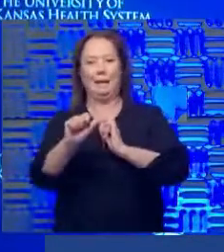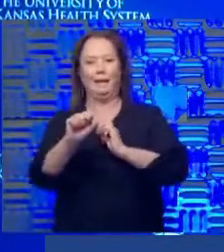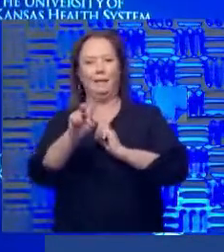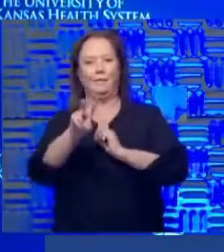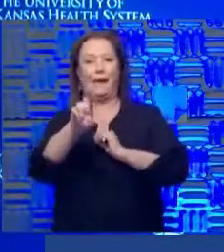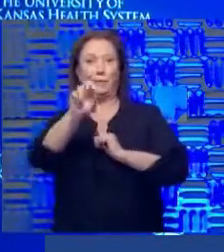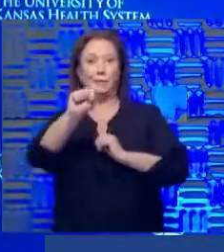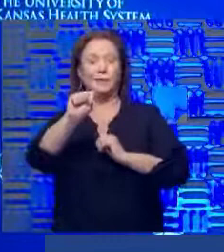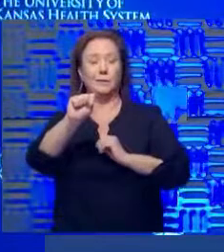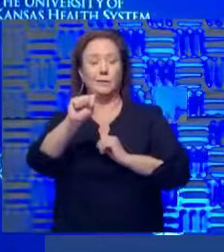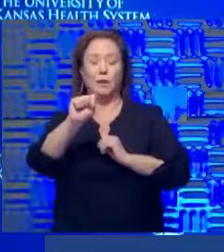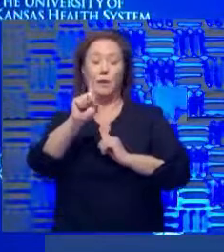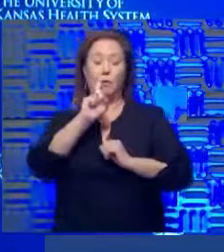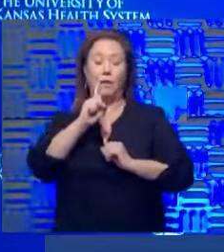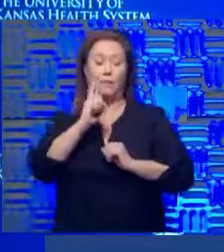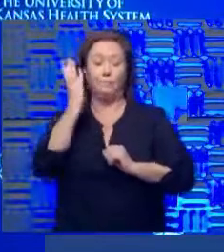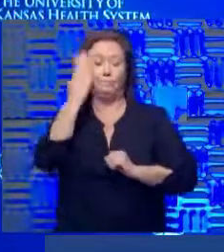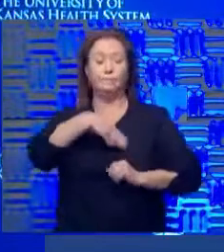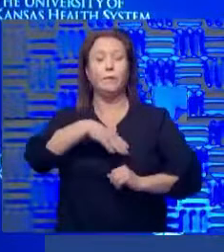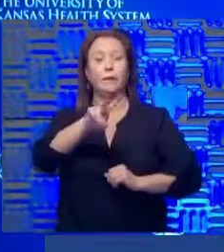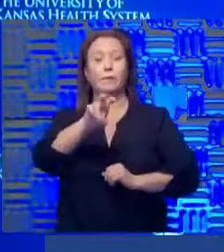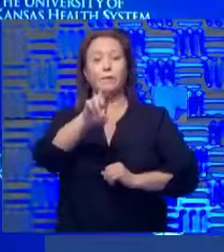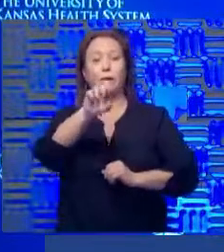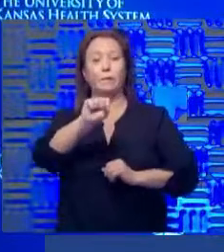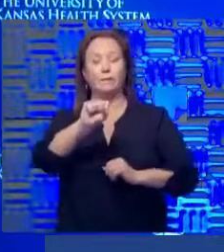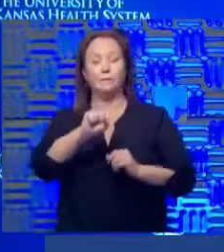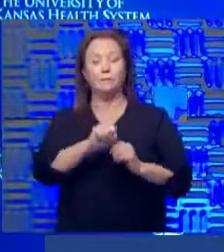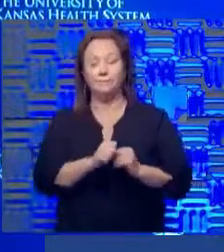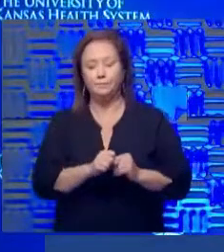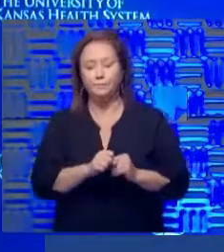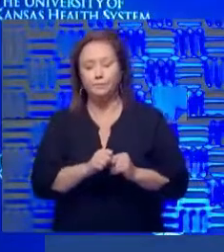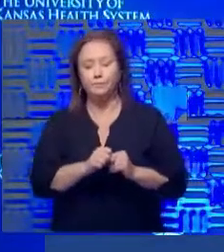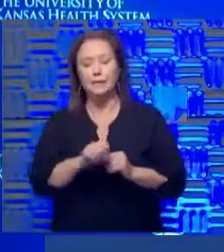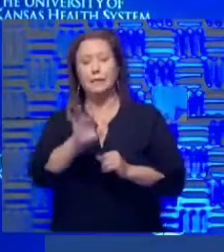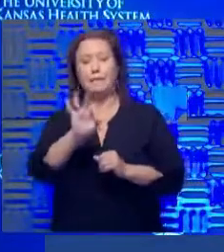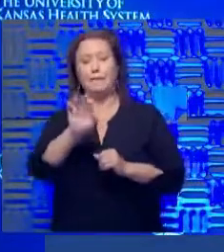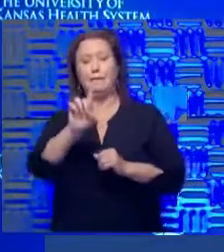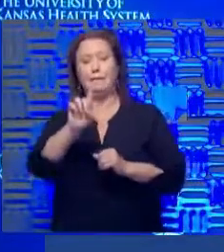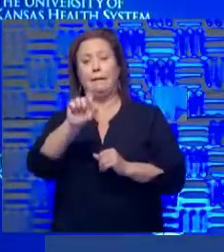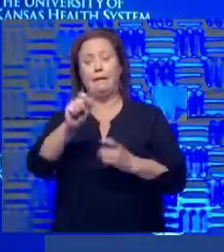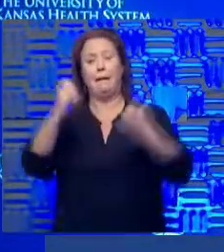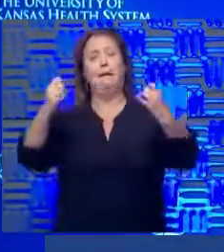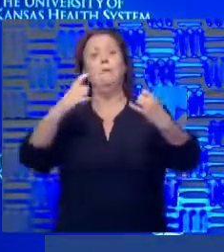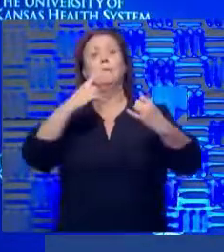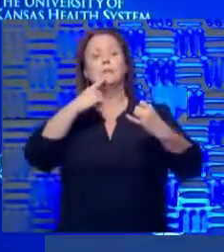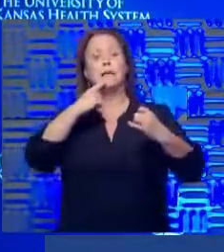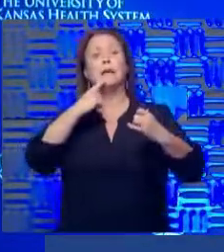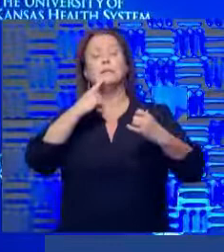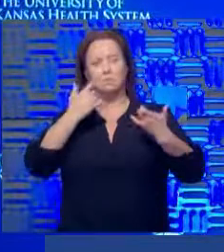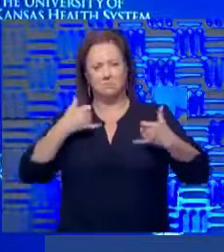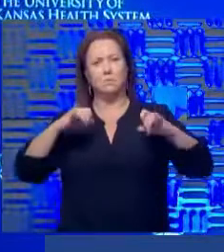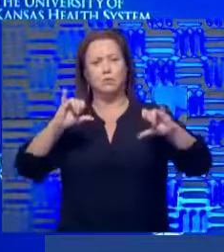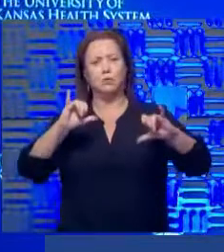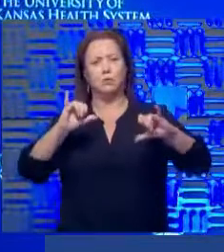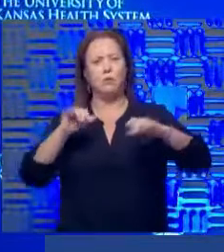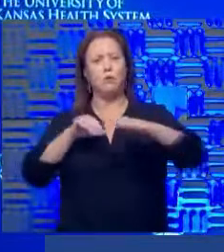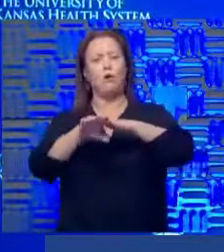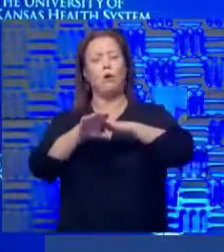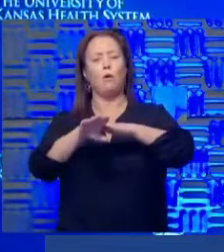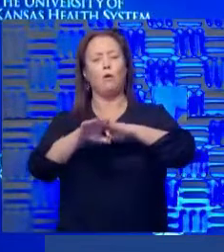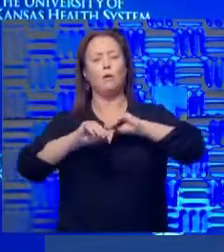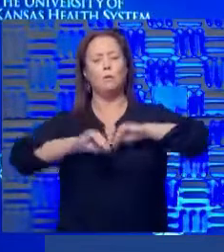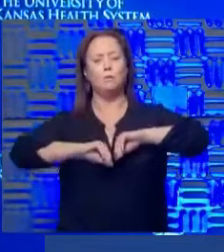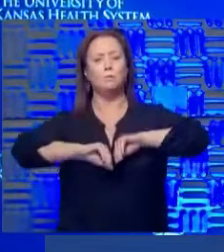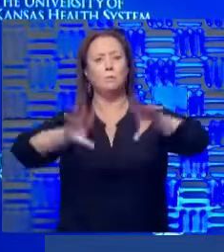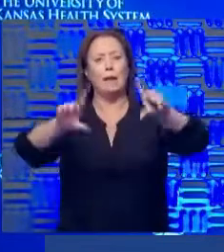just missed the virus altogether, or in this case, the antibodies altogether. Yeah. So now the FDA said, look, you could still get the things out,